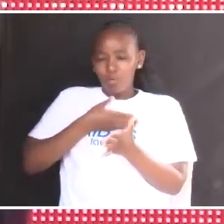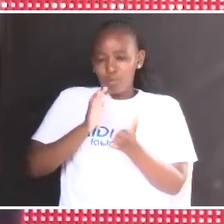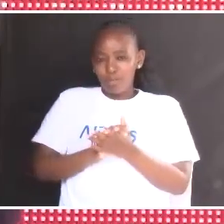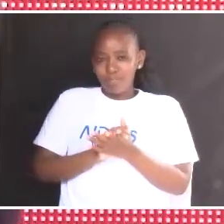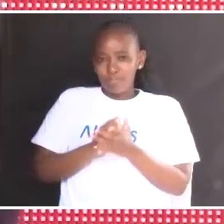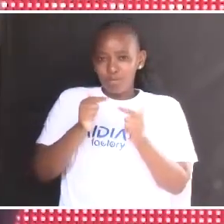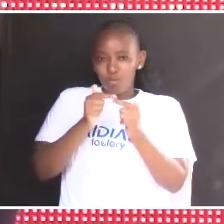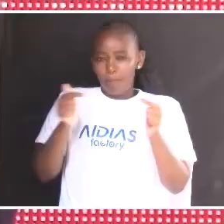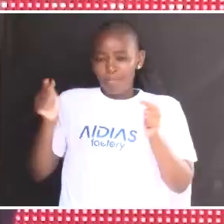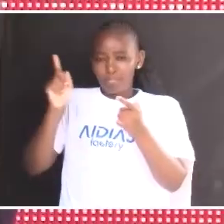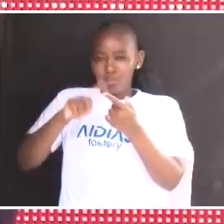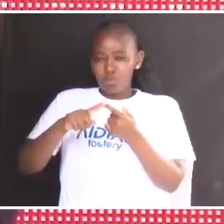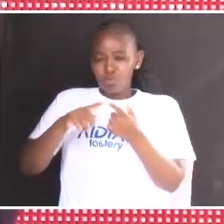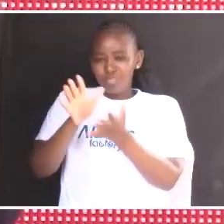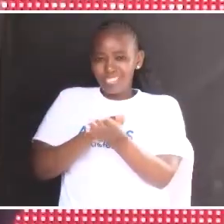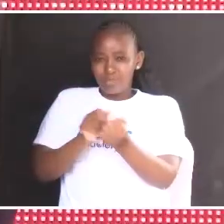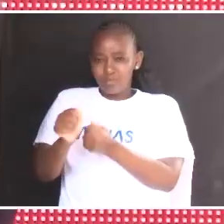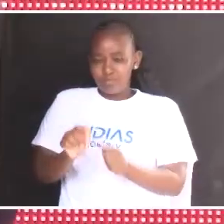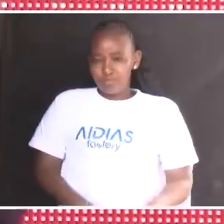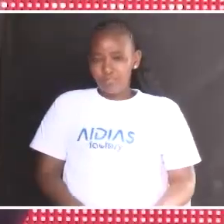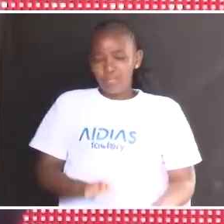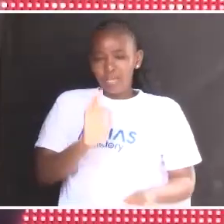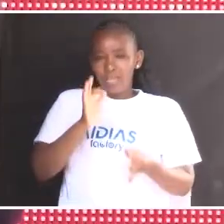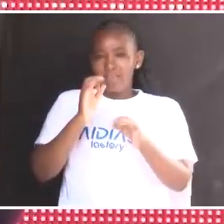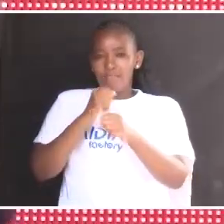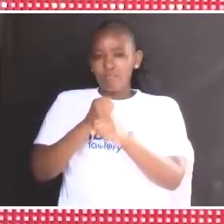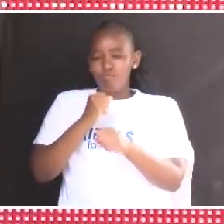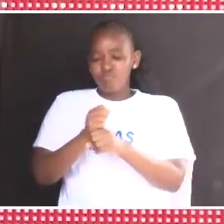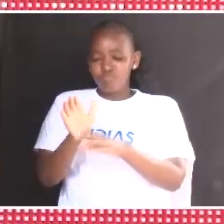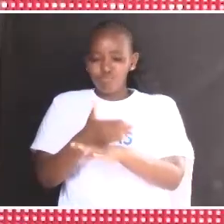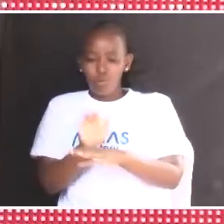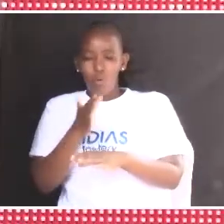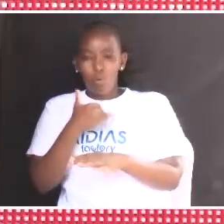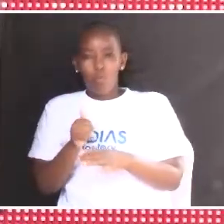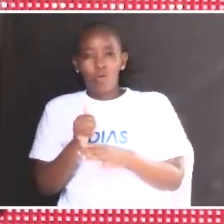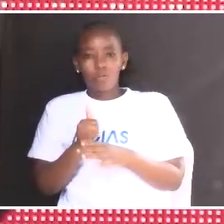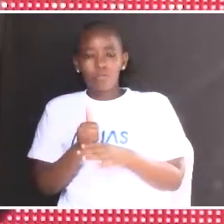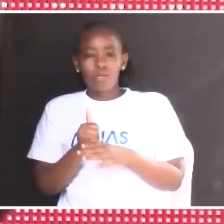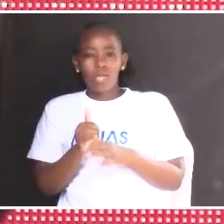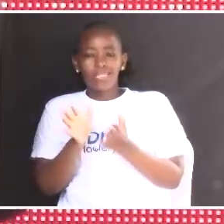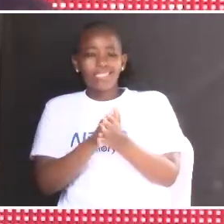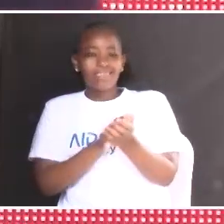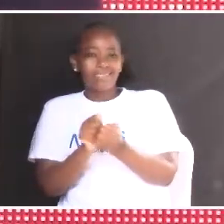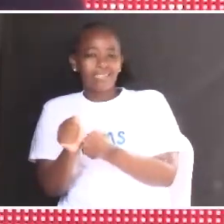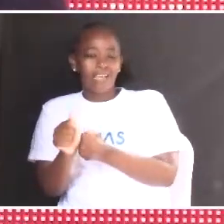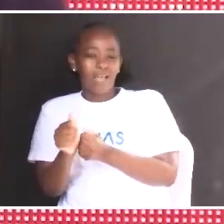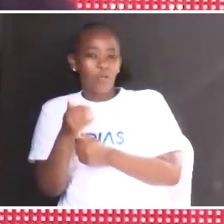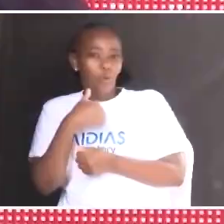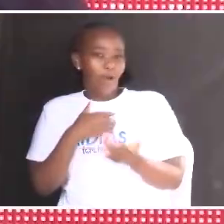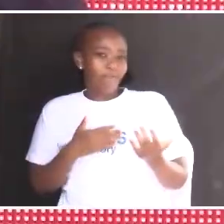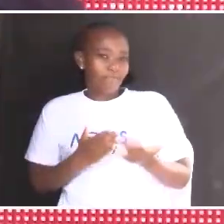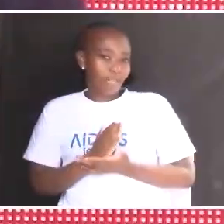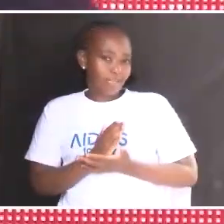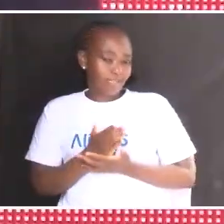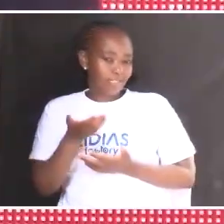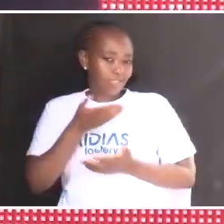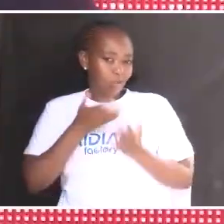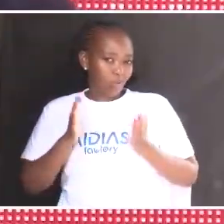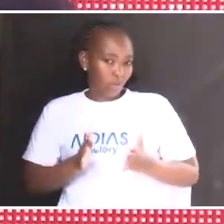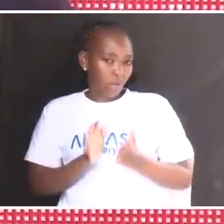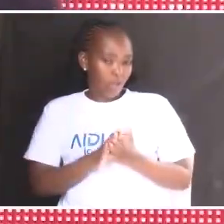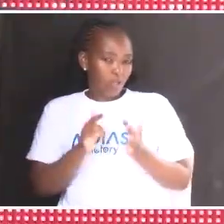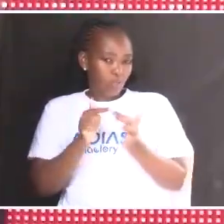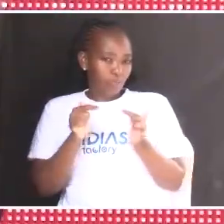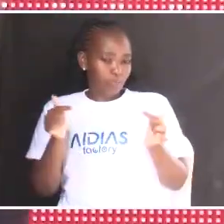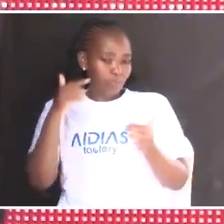to distortion. Kama ni kazi yako muziki, utaki ikuwe distorted in any way, you have the right as the author to